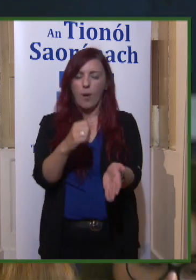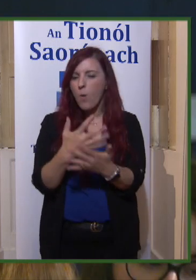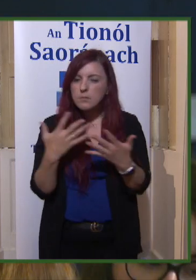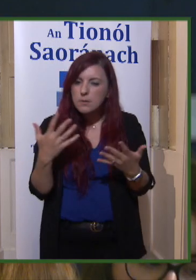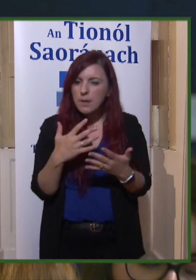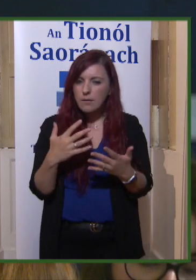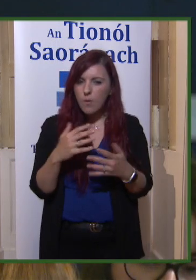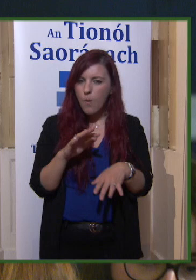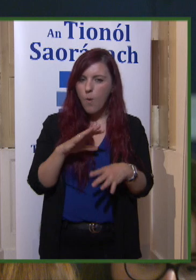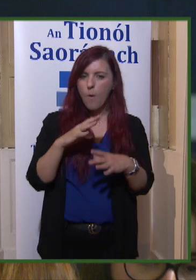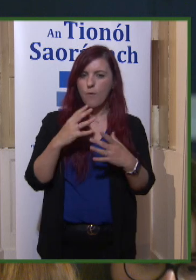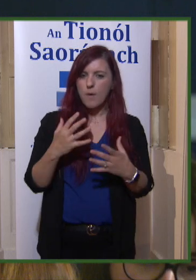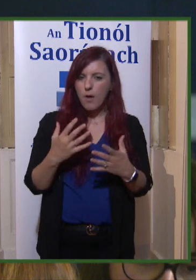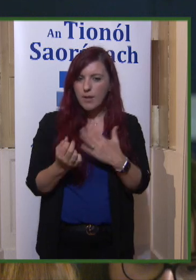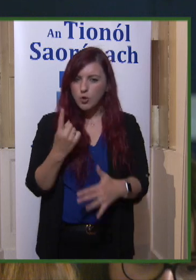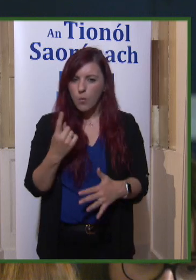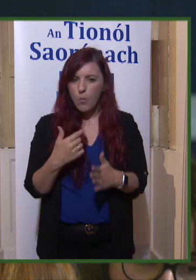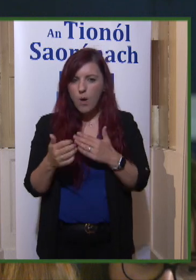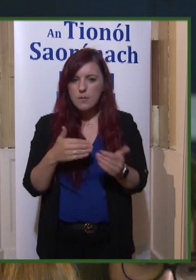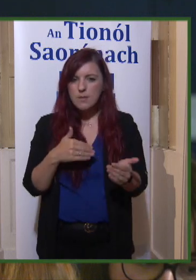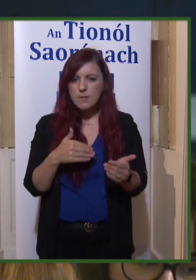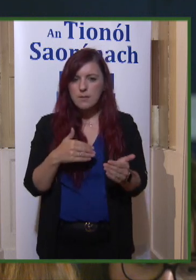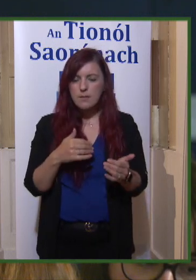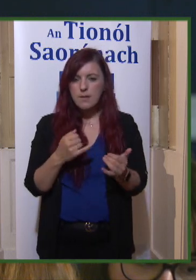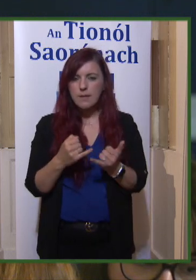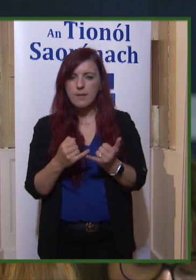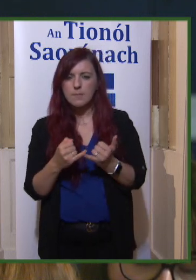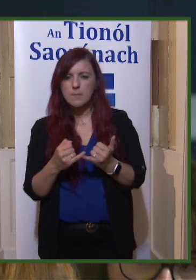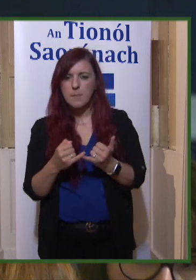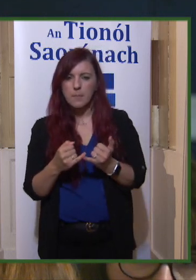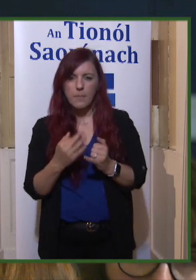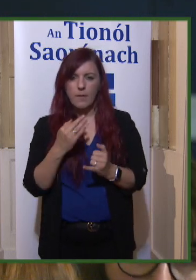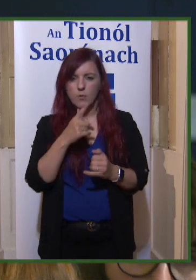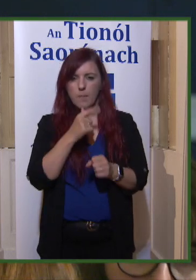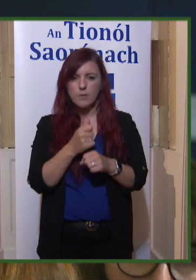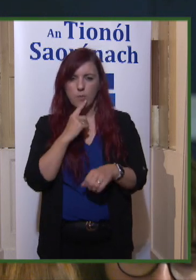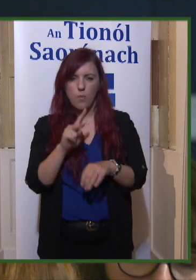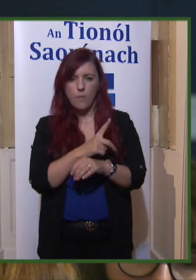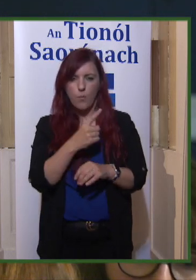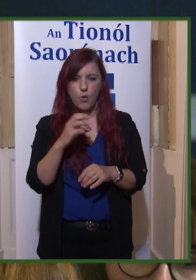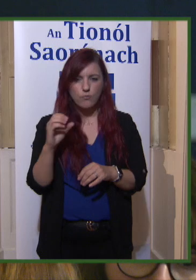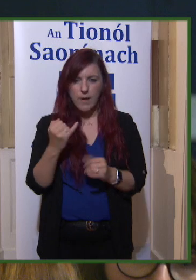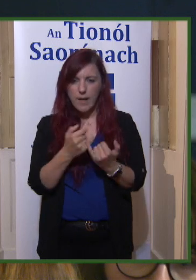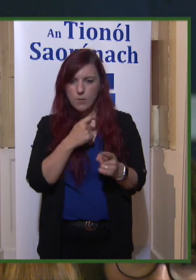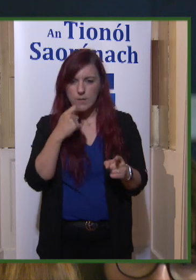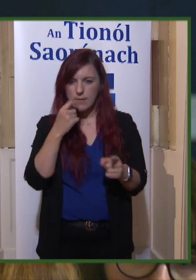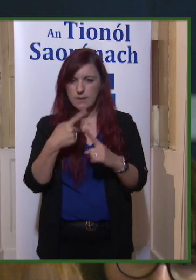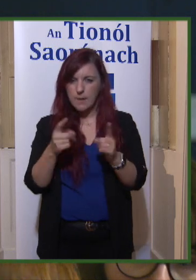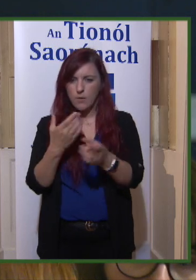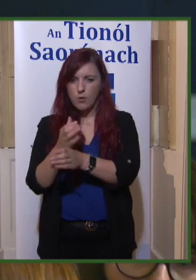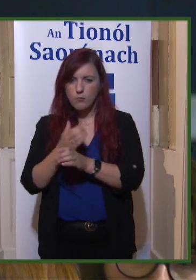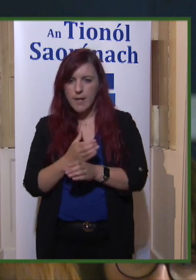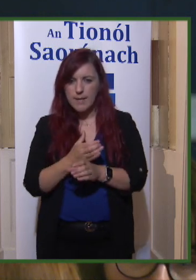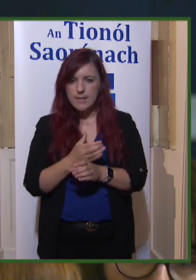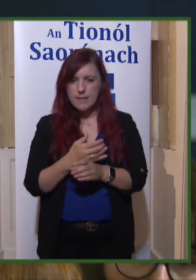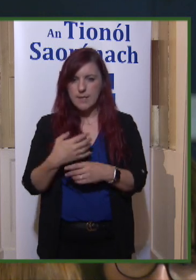system? So in other words, I just think it should be proportionate. You know, to go from 100, and you described that in different countries, I think the limit